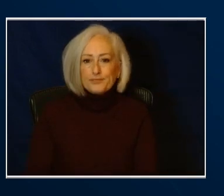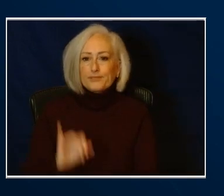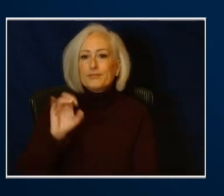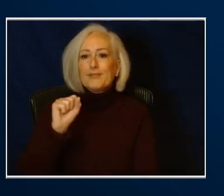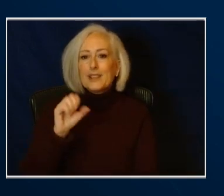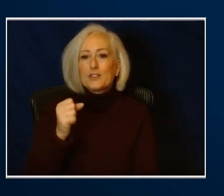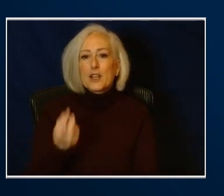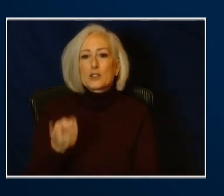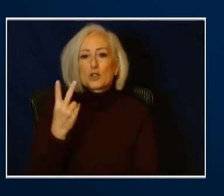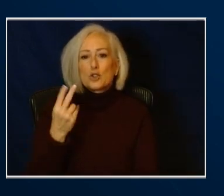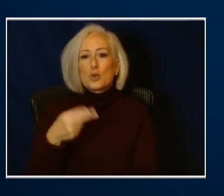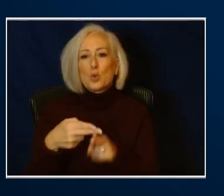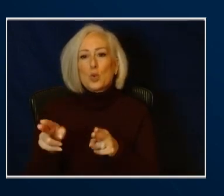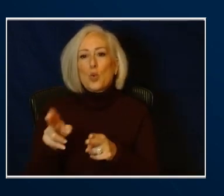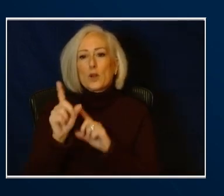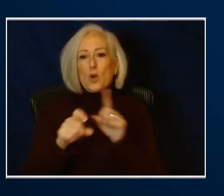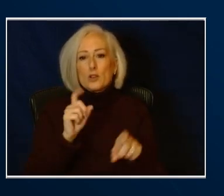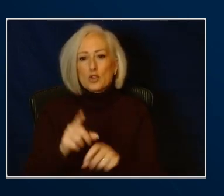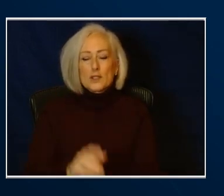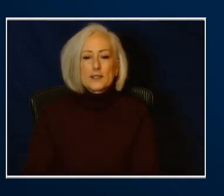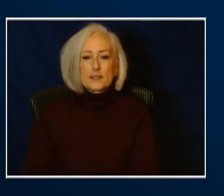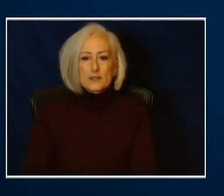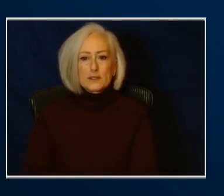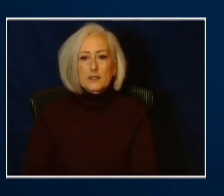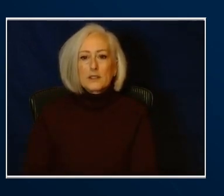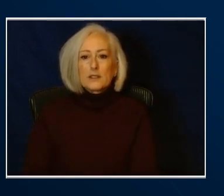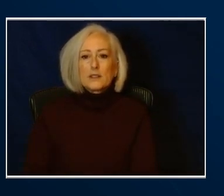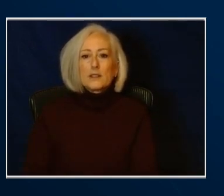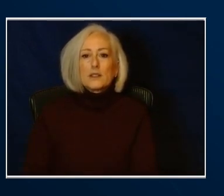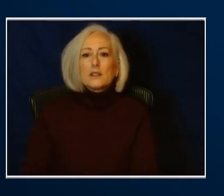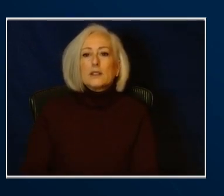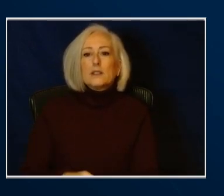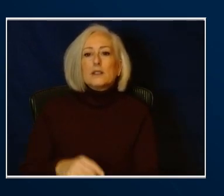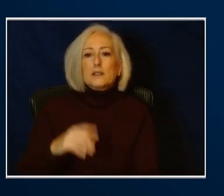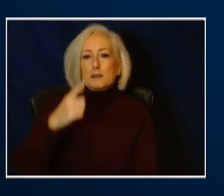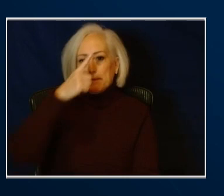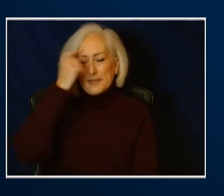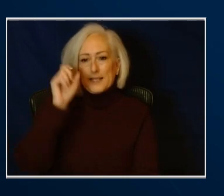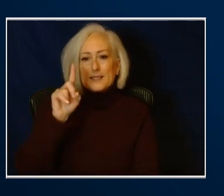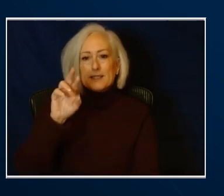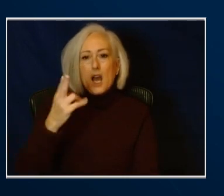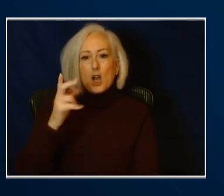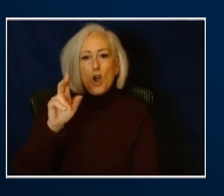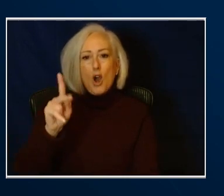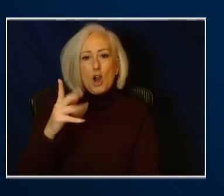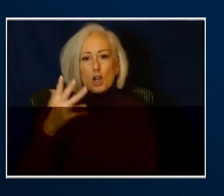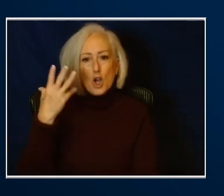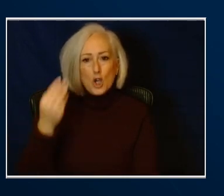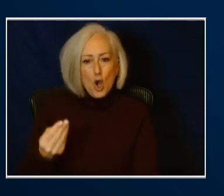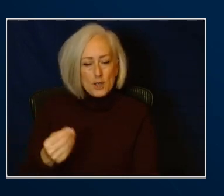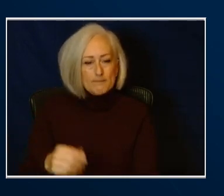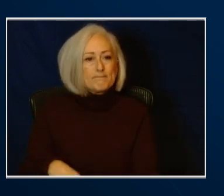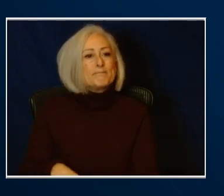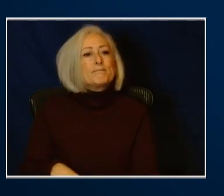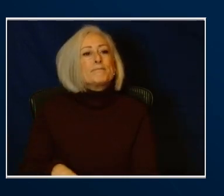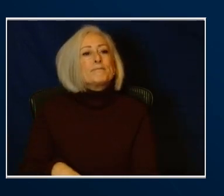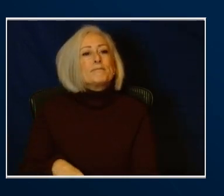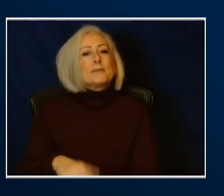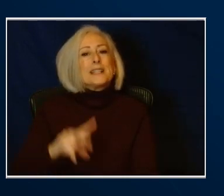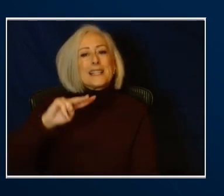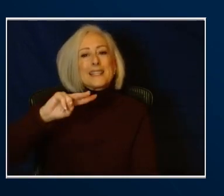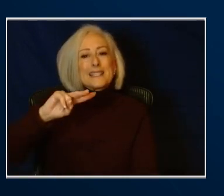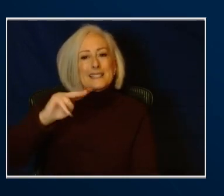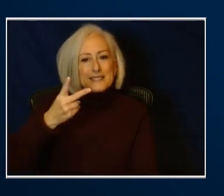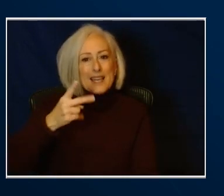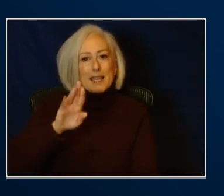quickie questions for you since Doc Hawk is gone on COVID. Joellen wants to know, any idea when the second bivalent booster might be coming